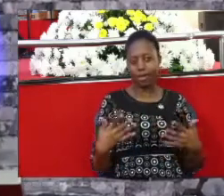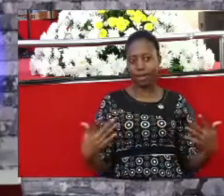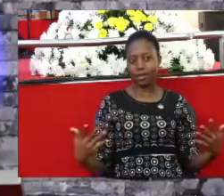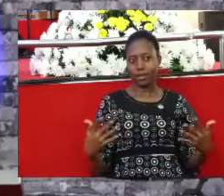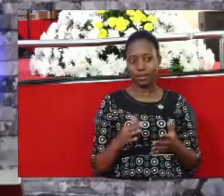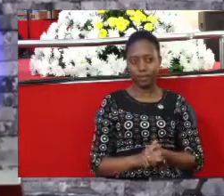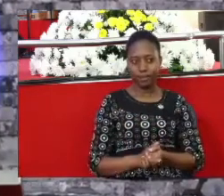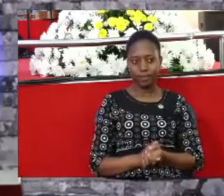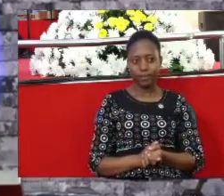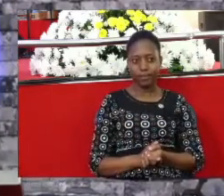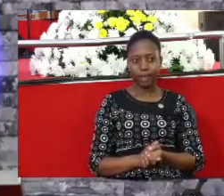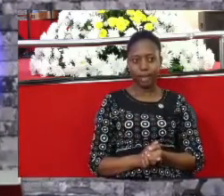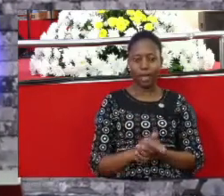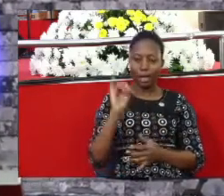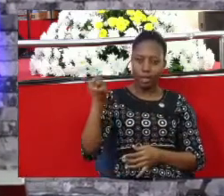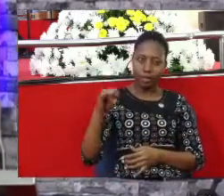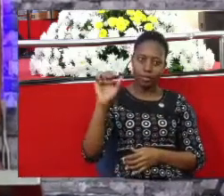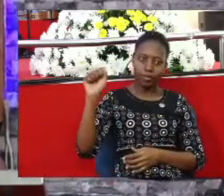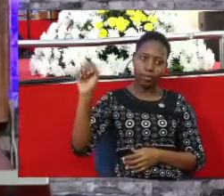explain the blessings he